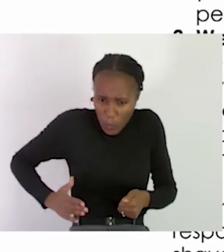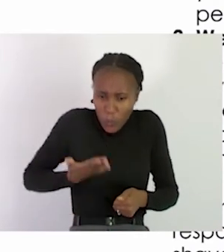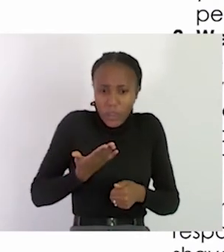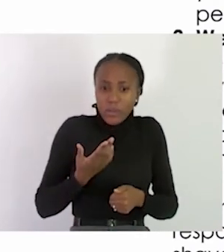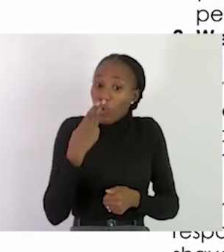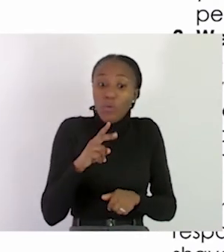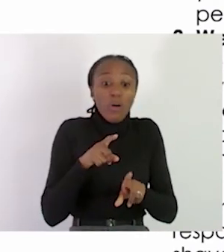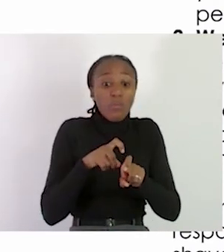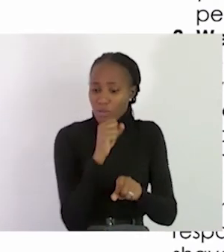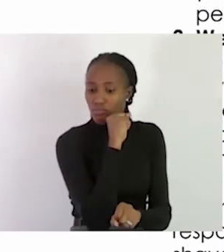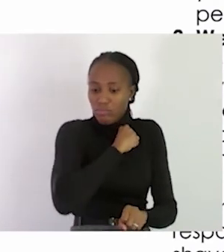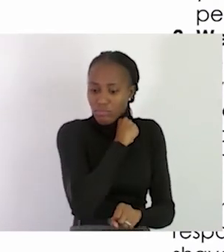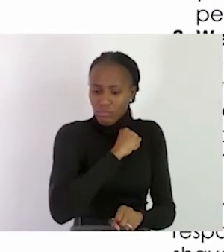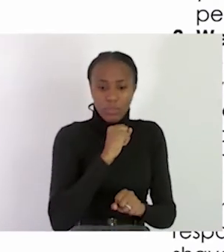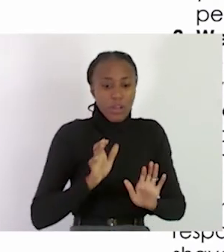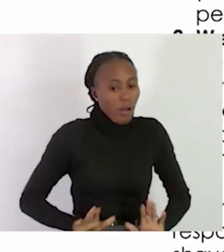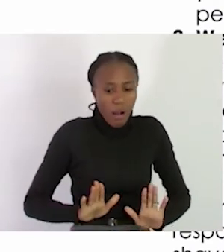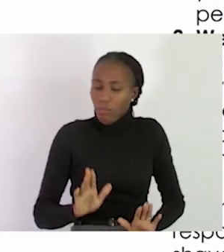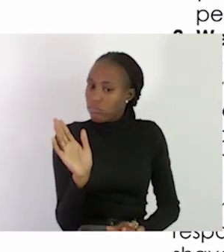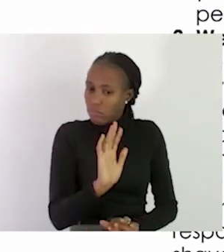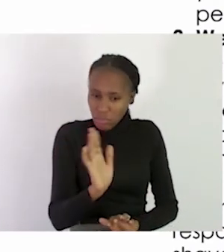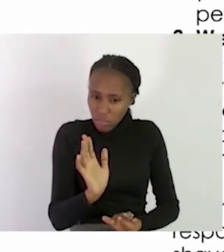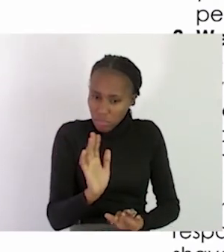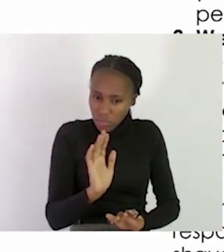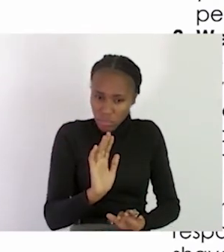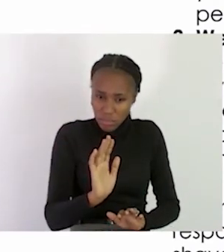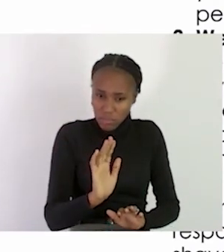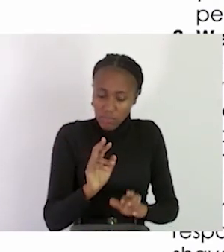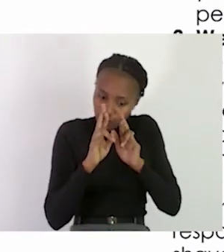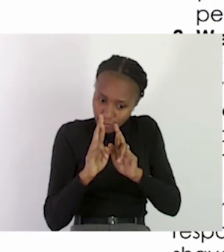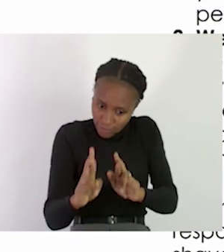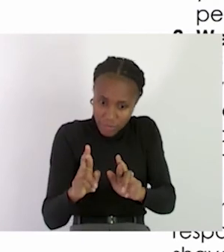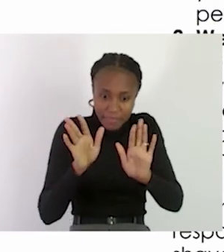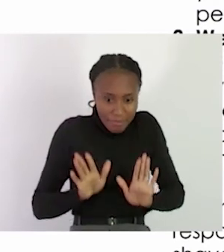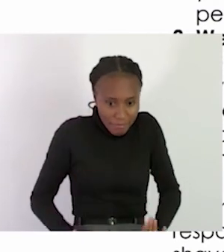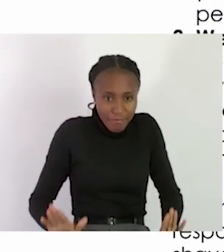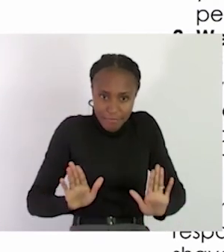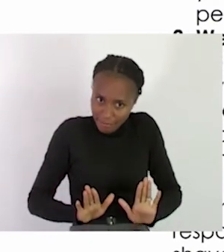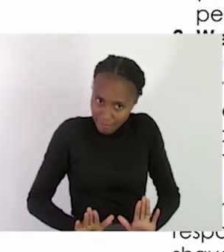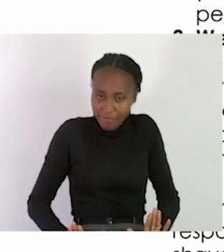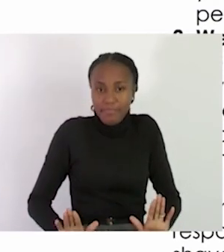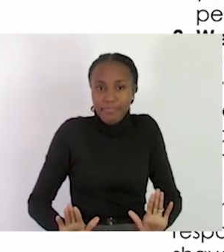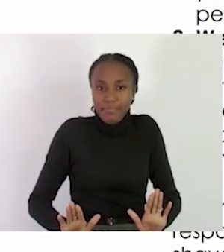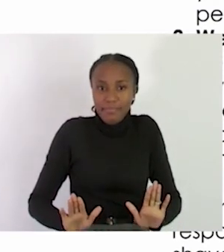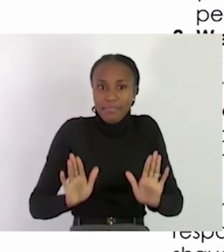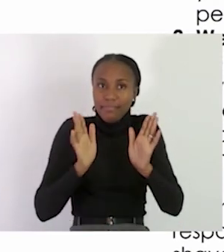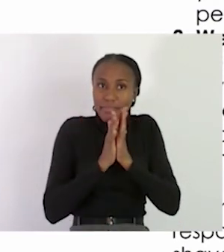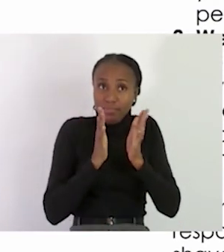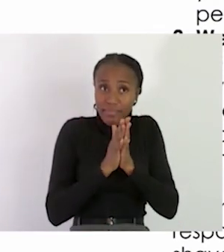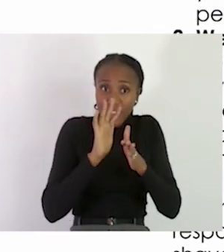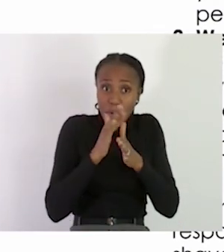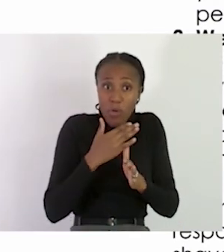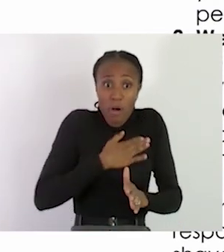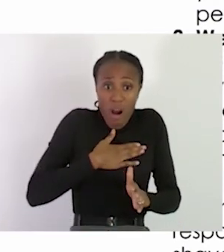not mean that you should be aggressive and force this person to want to like you. No. Just because you are